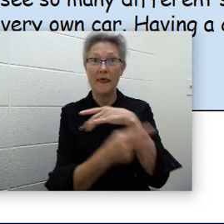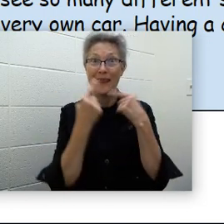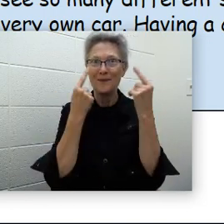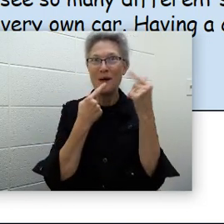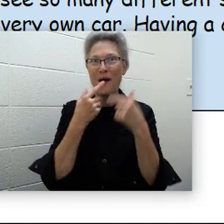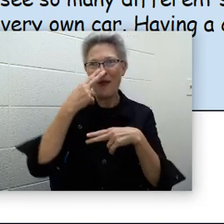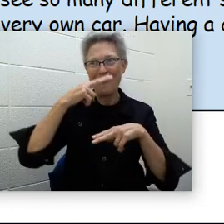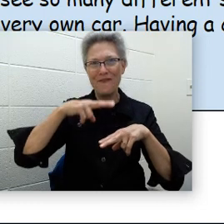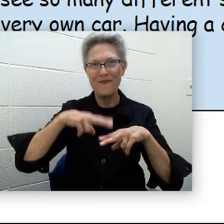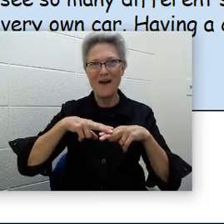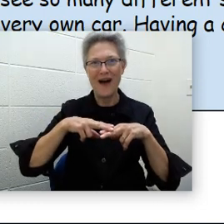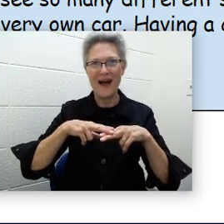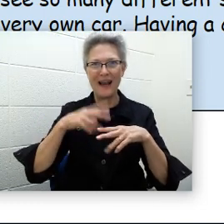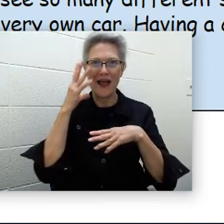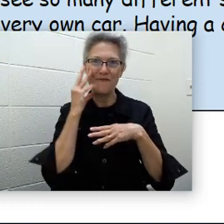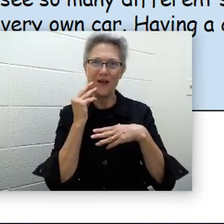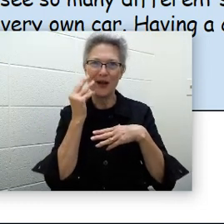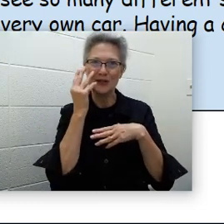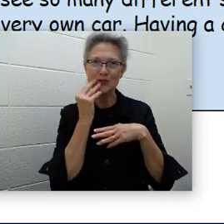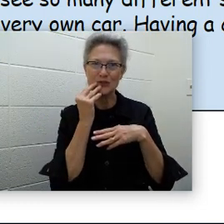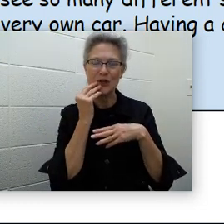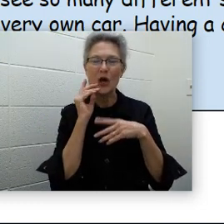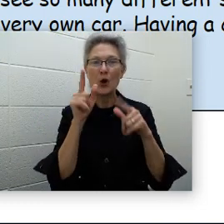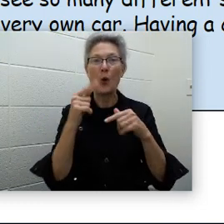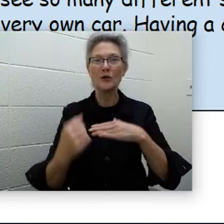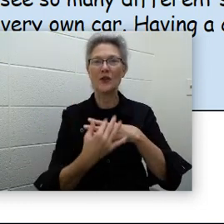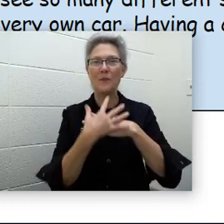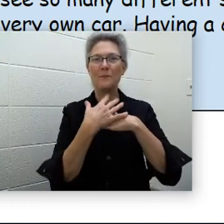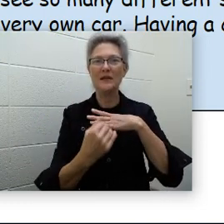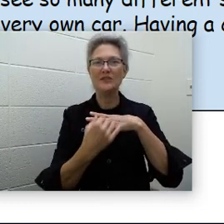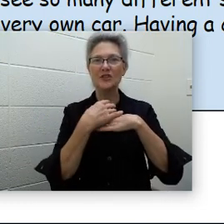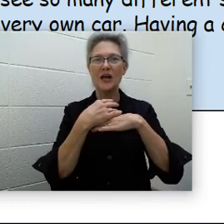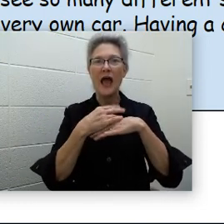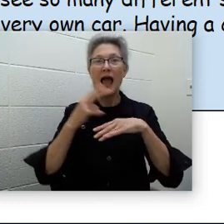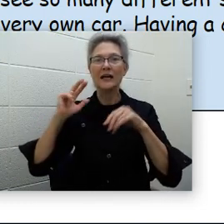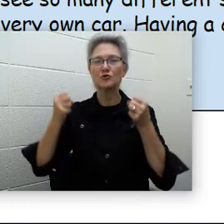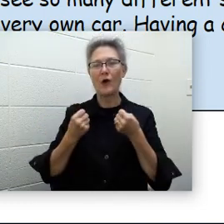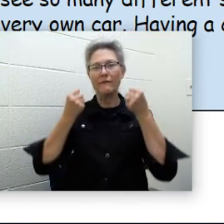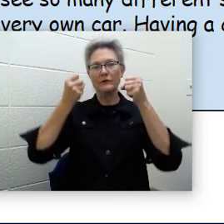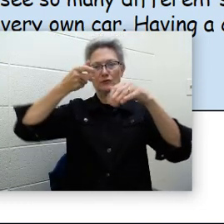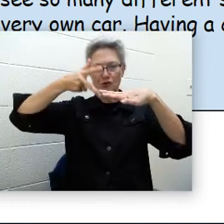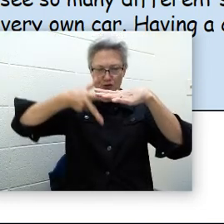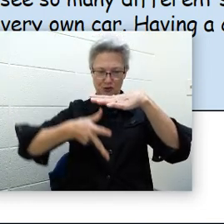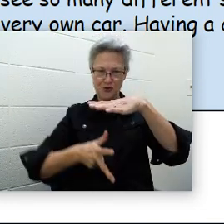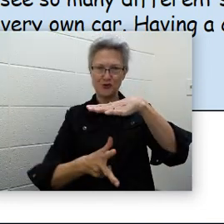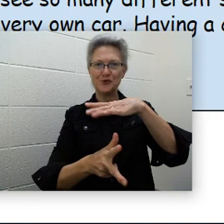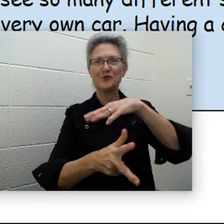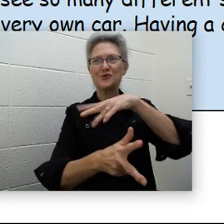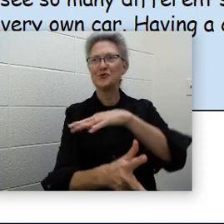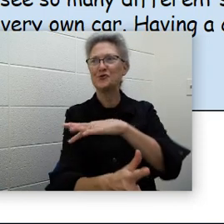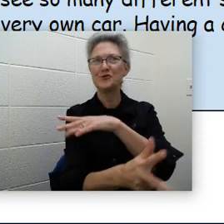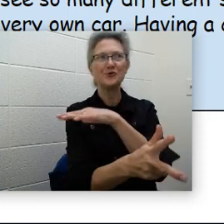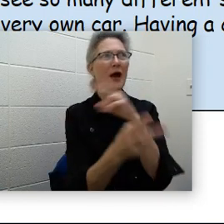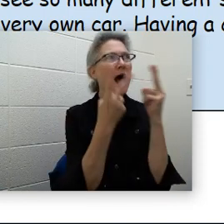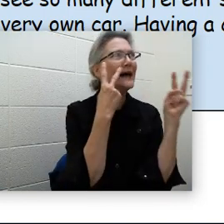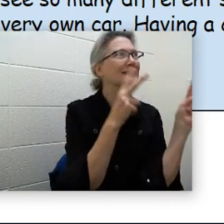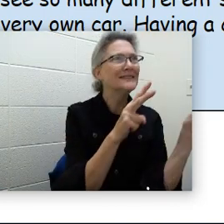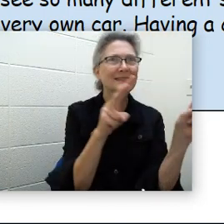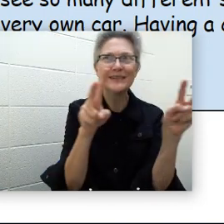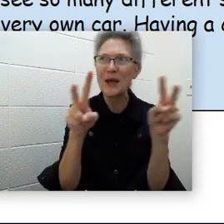have. I would enjoy taking my car to the beach and being able to drive it straight into the water. I would be able to see so many different